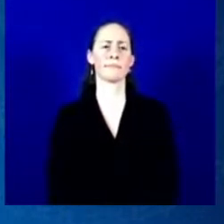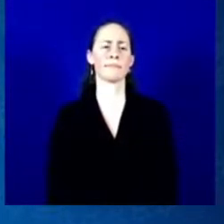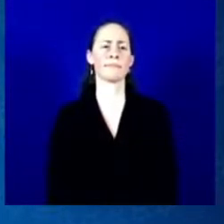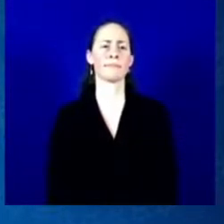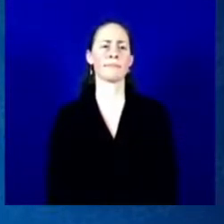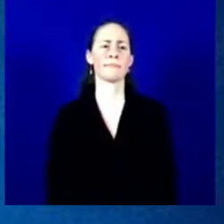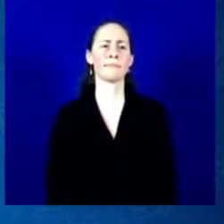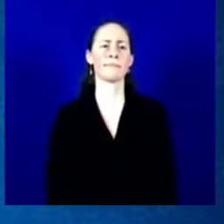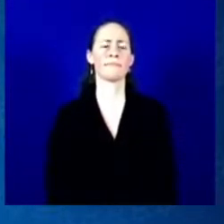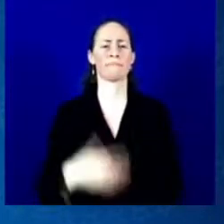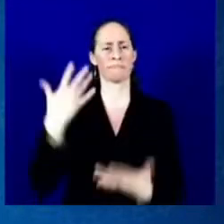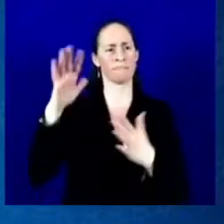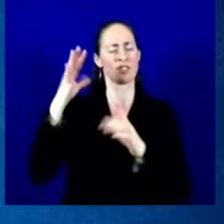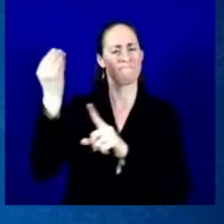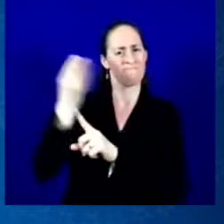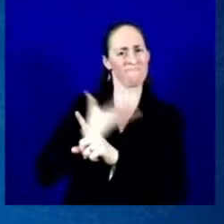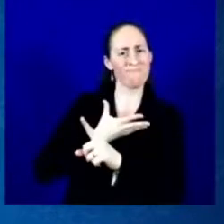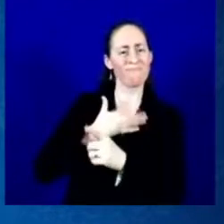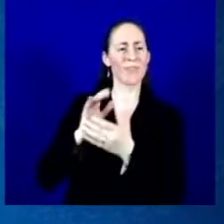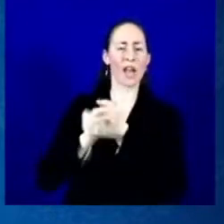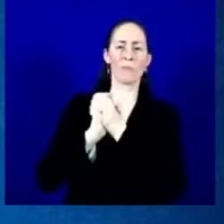He's deadly earnest